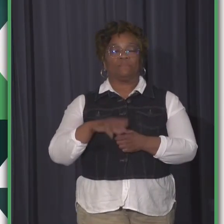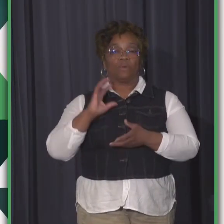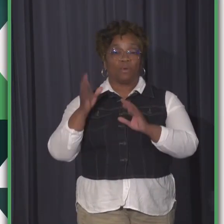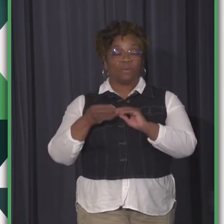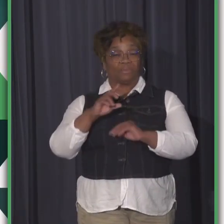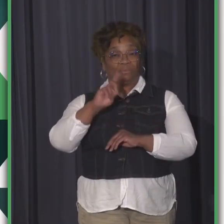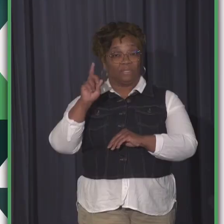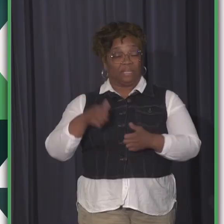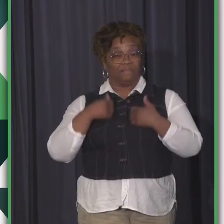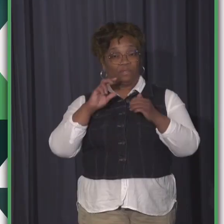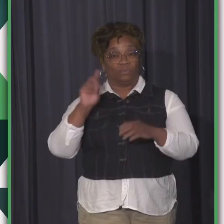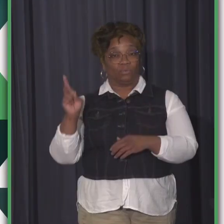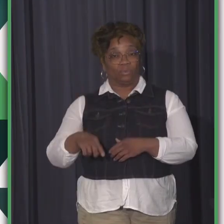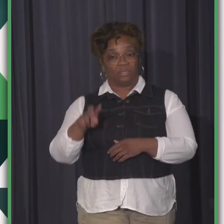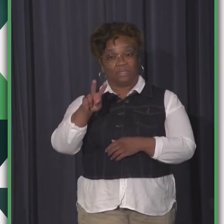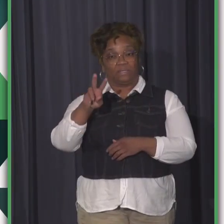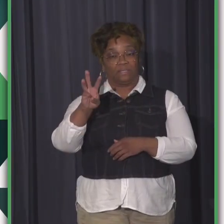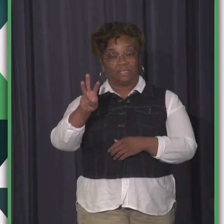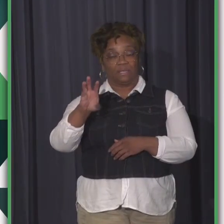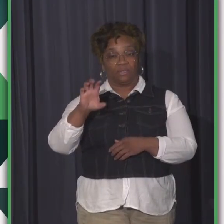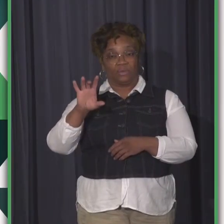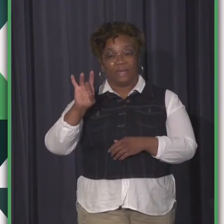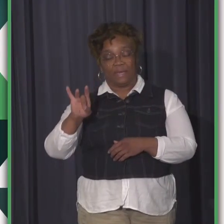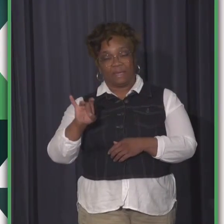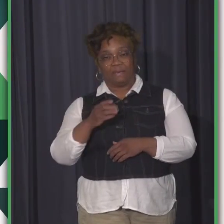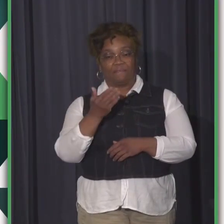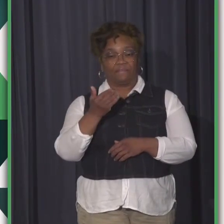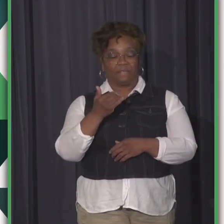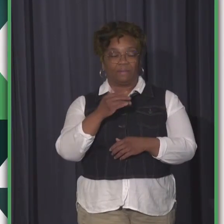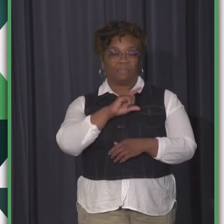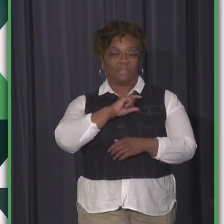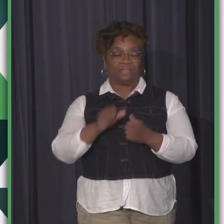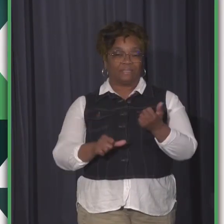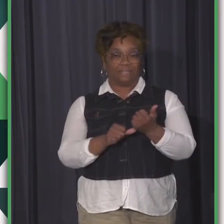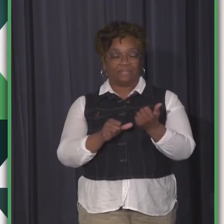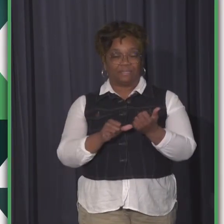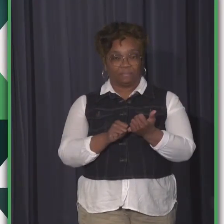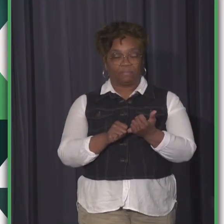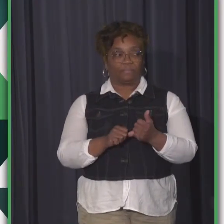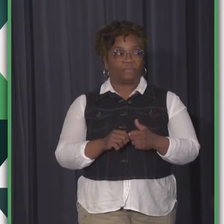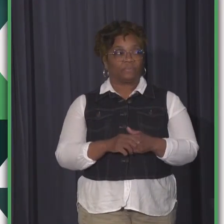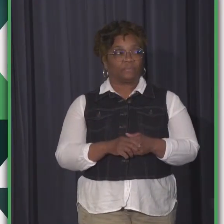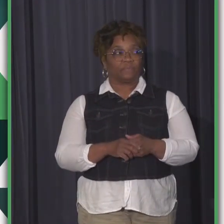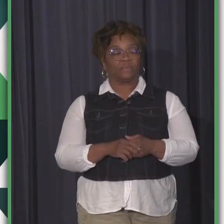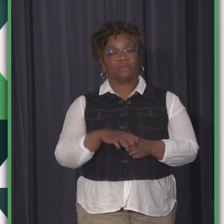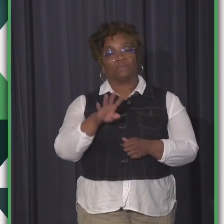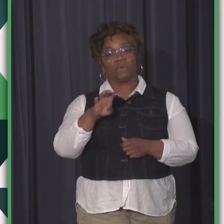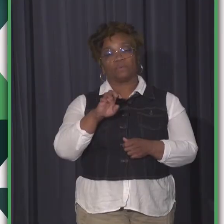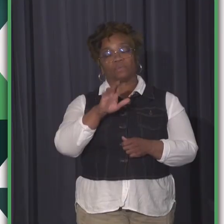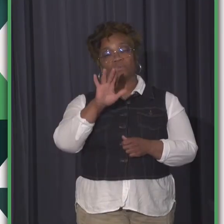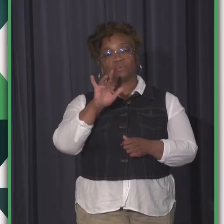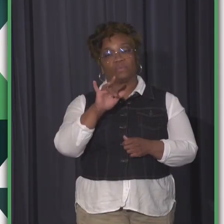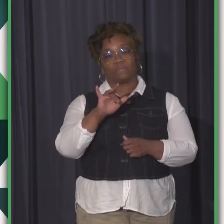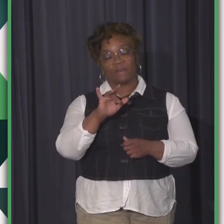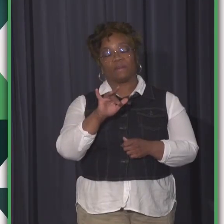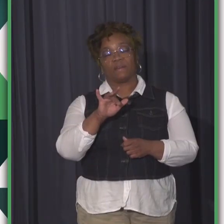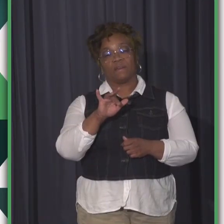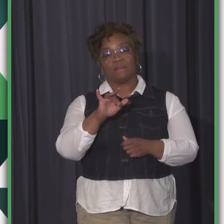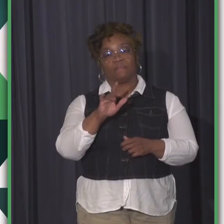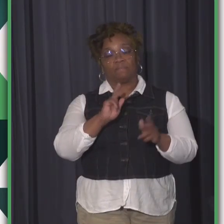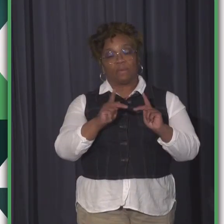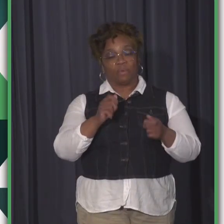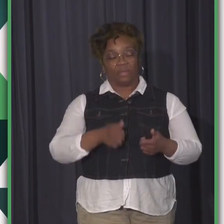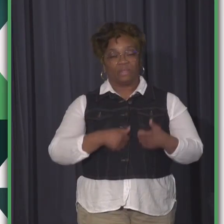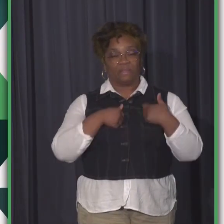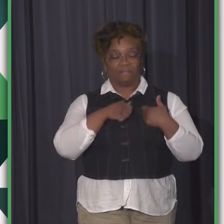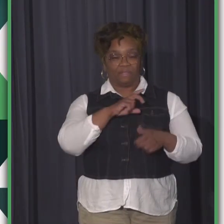Detroiters, 608 and 15 police assistants for Detroit residency, and 425 for civilian